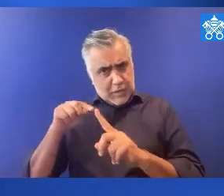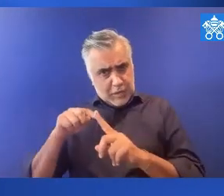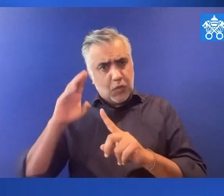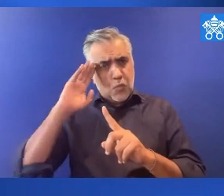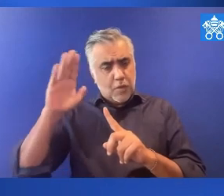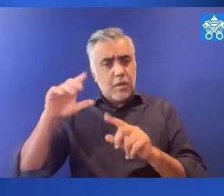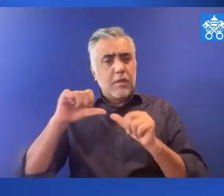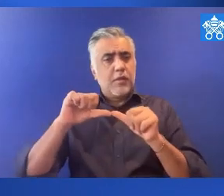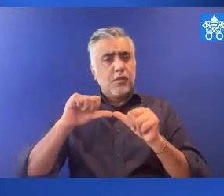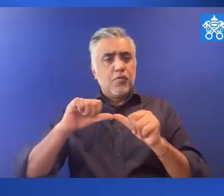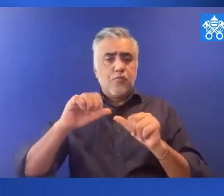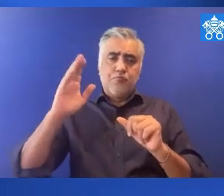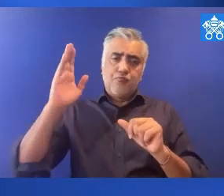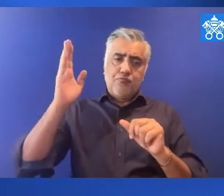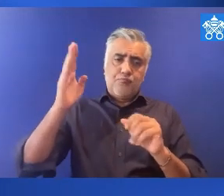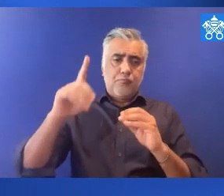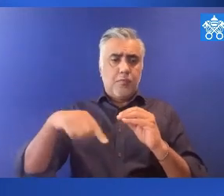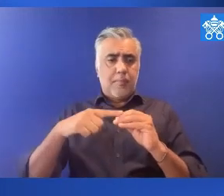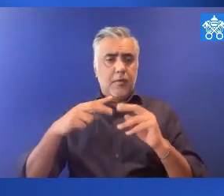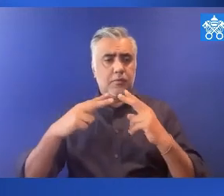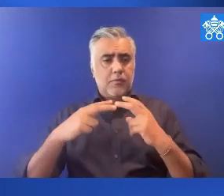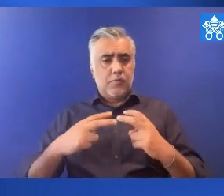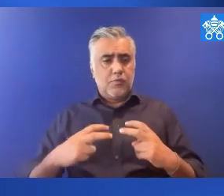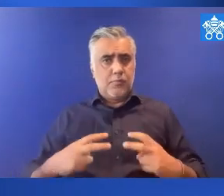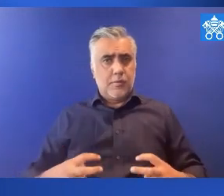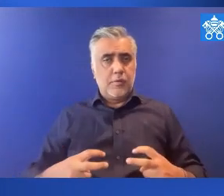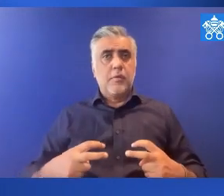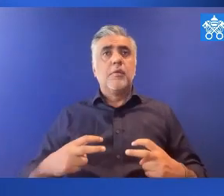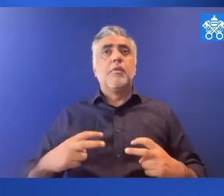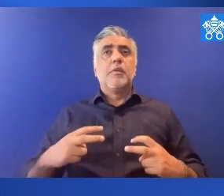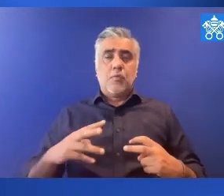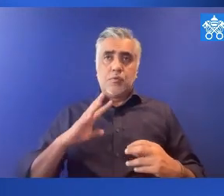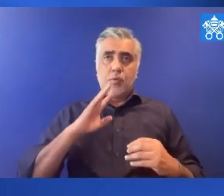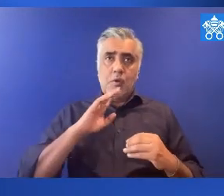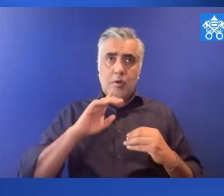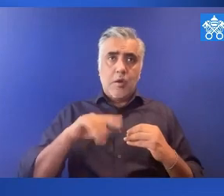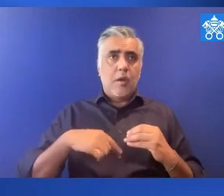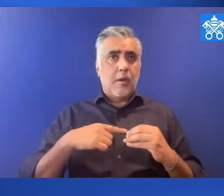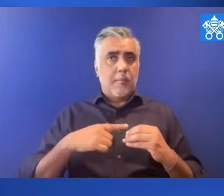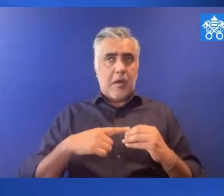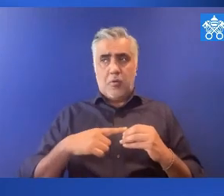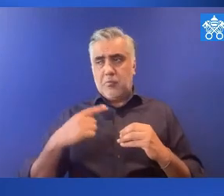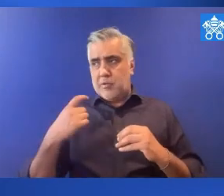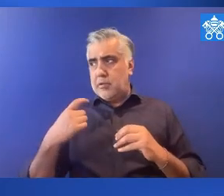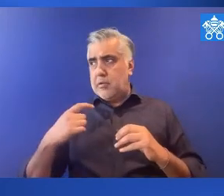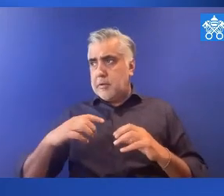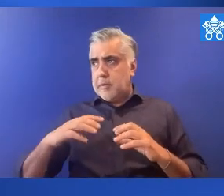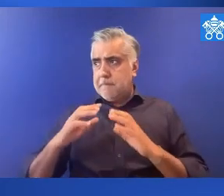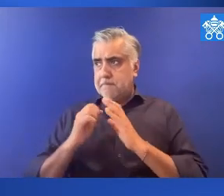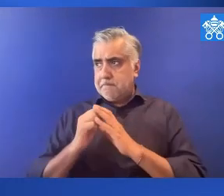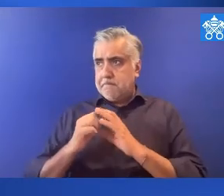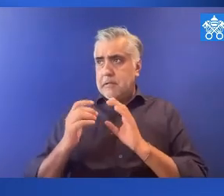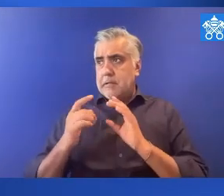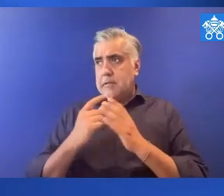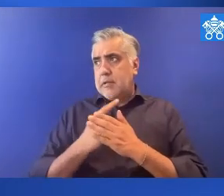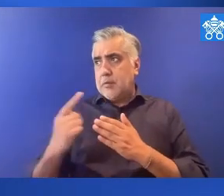expect the Holy Father to continue with his teaching on discernment today. Who knows, the Pope may also make some reference to the